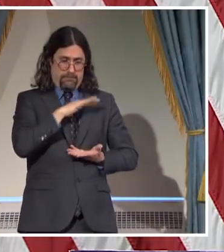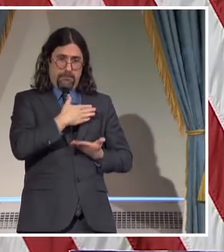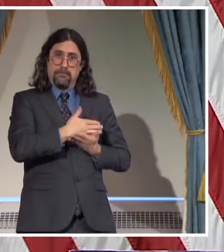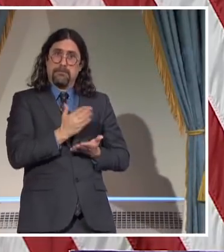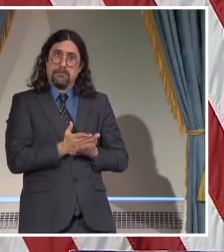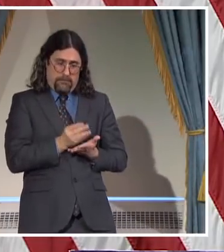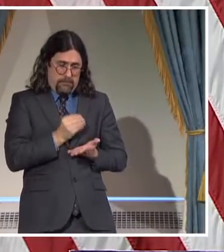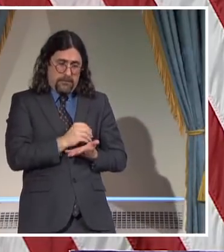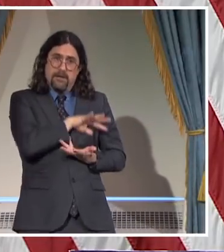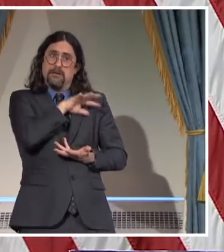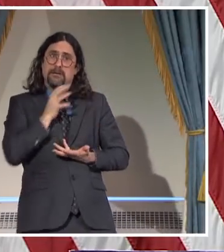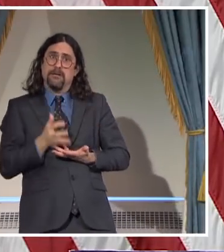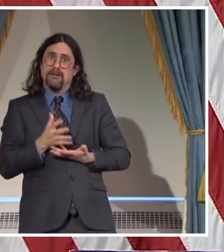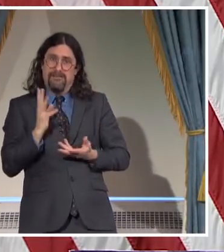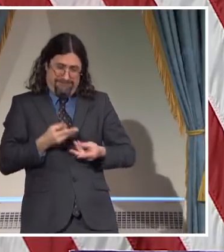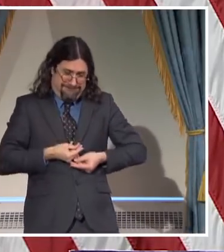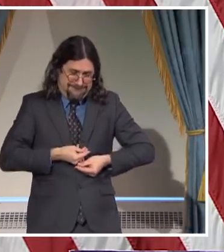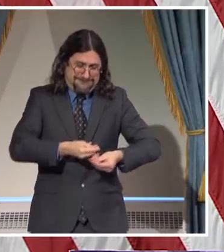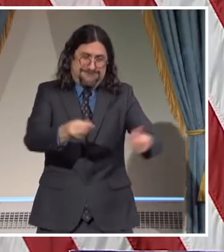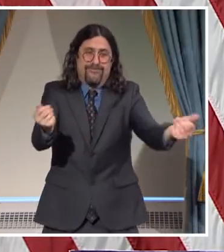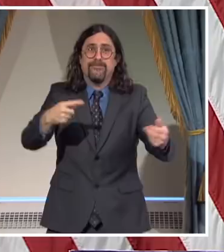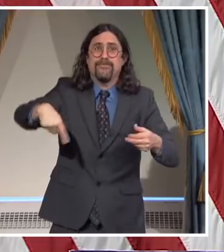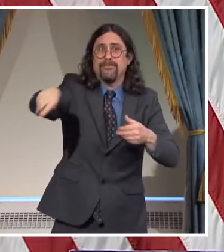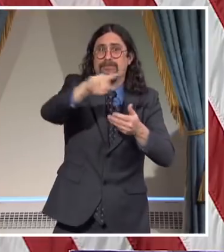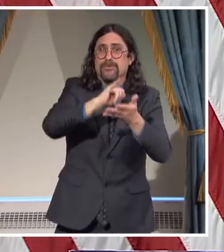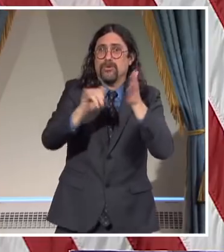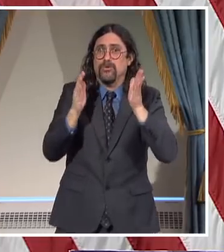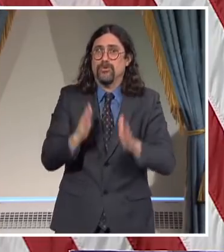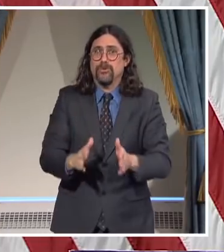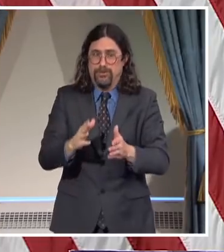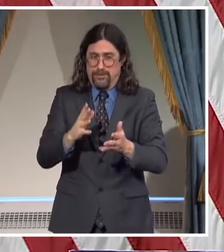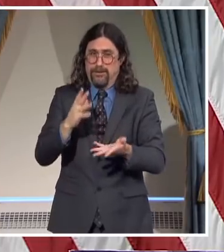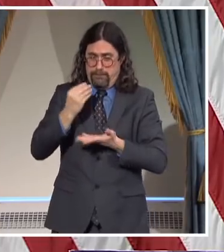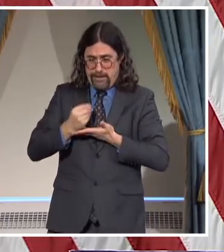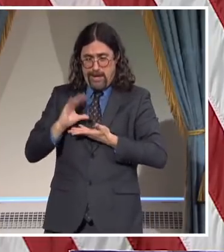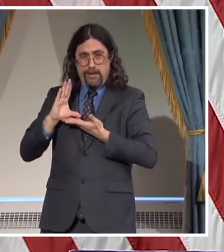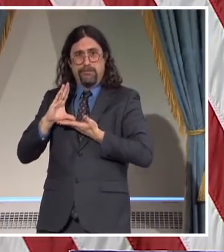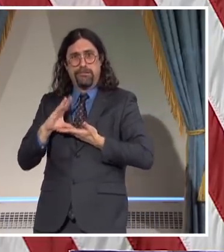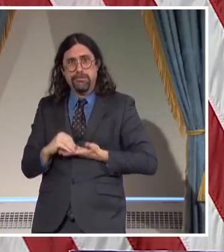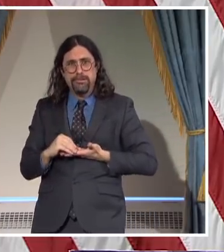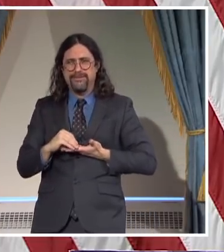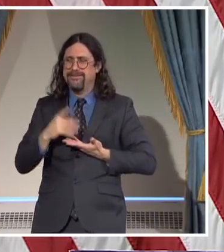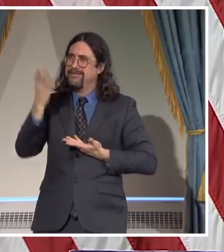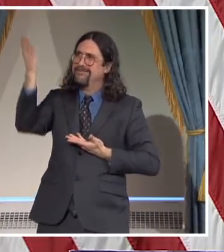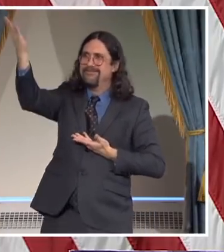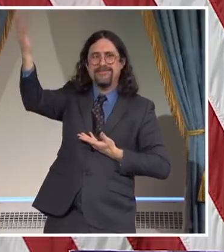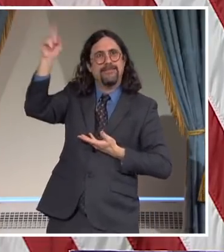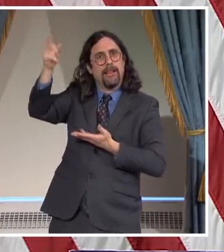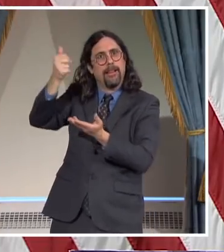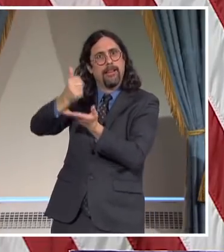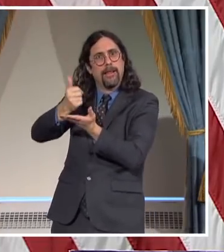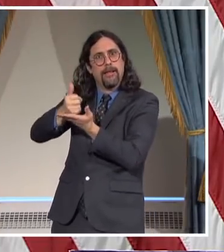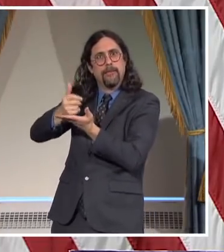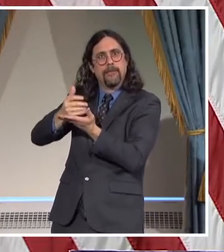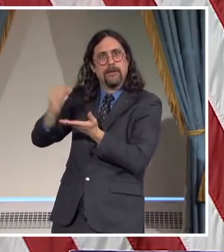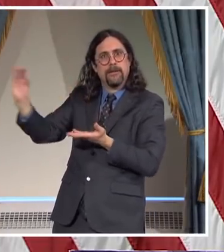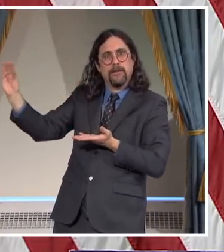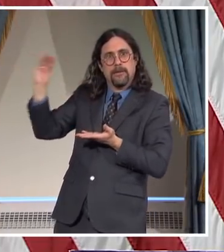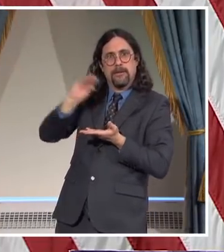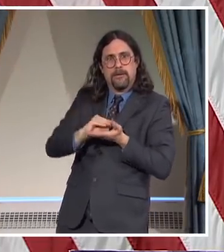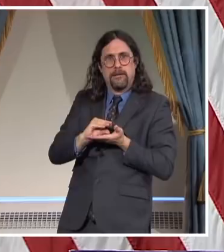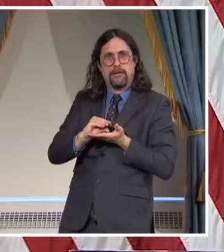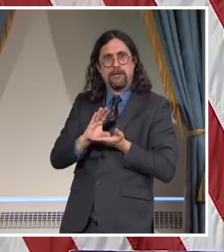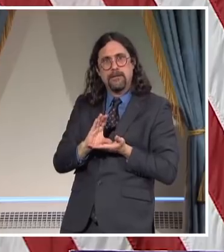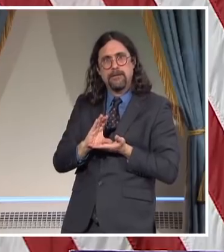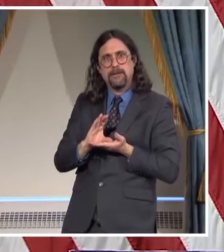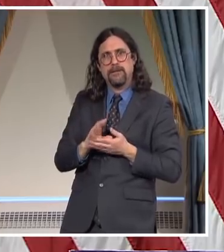say, okay, we know, everyone in the country knows New York City is the epicenter of this crisis. Therefore, the state government, the city government in New York